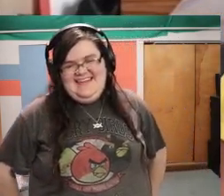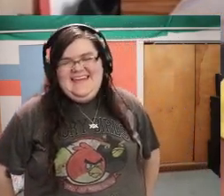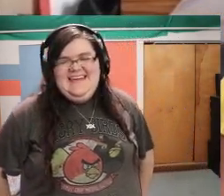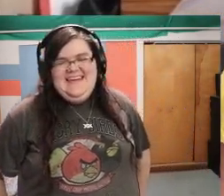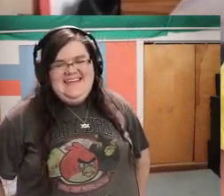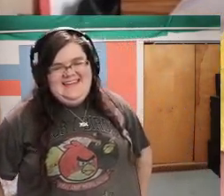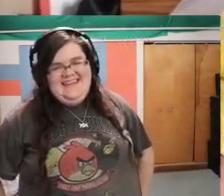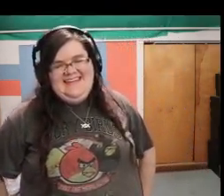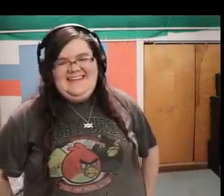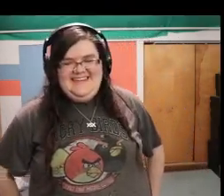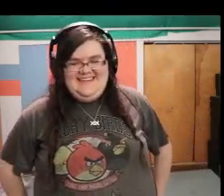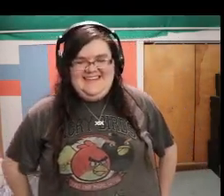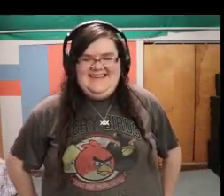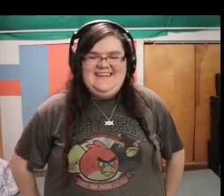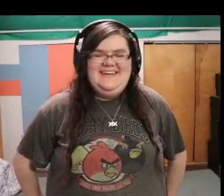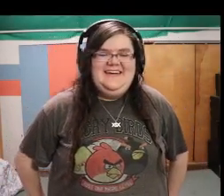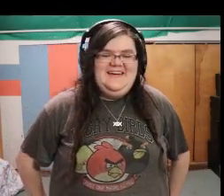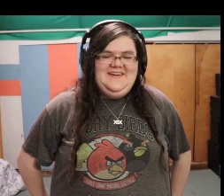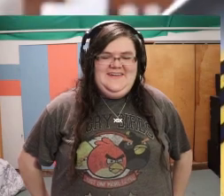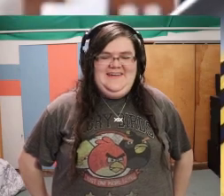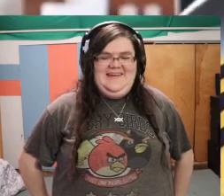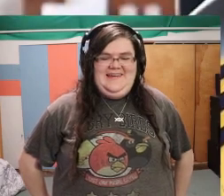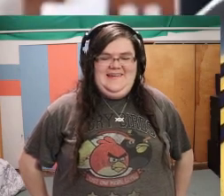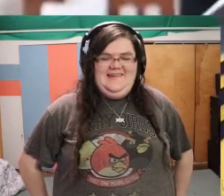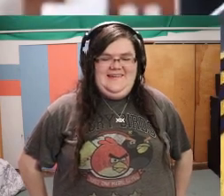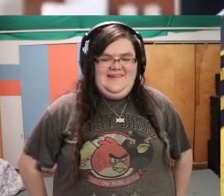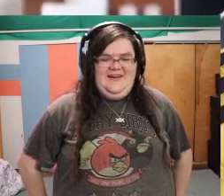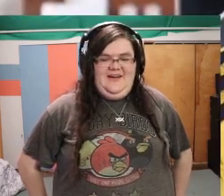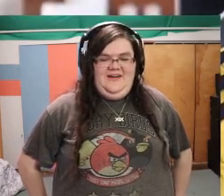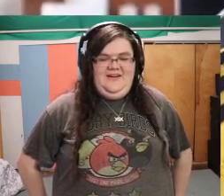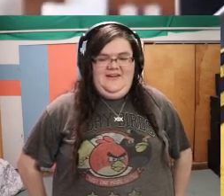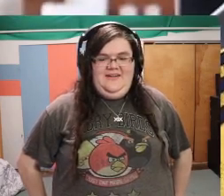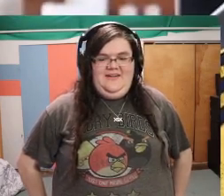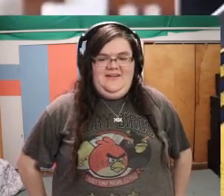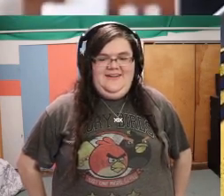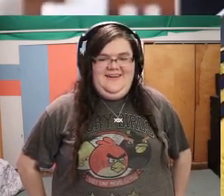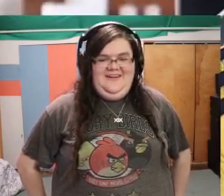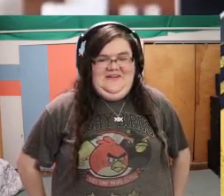Yeah, go ahead. One question, go. Oh my god, KSI.